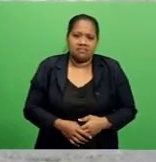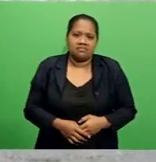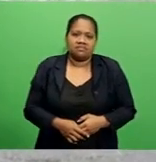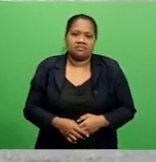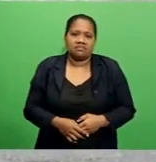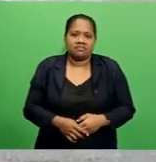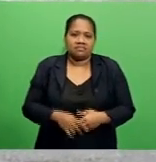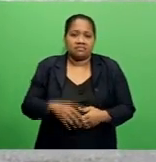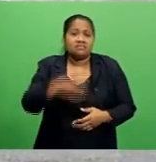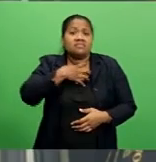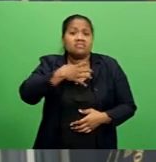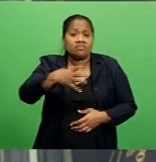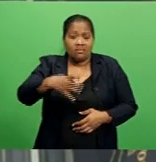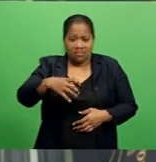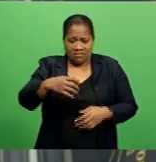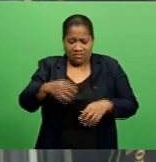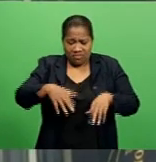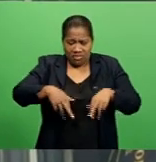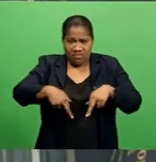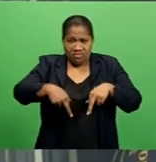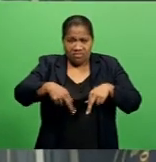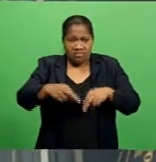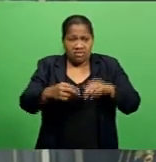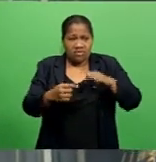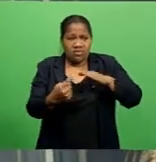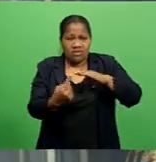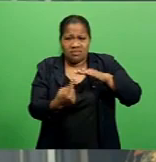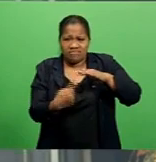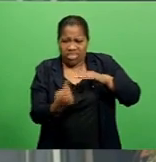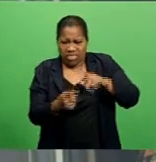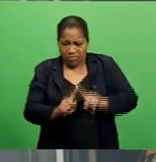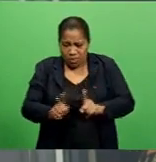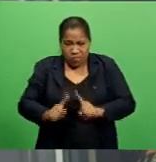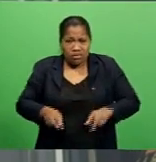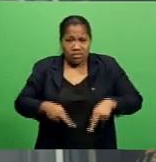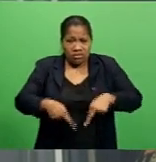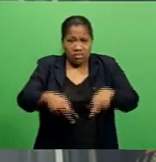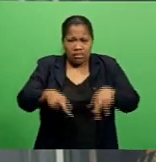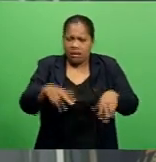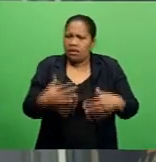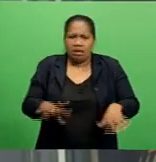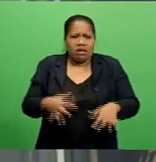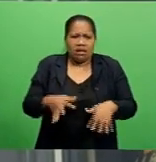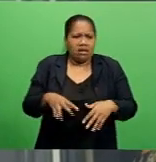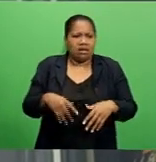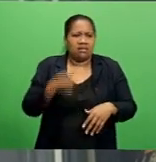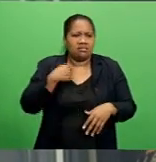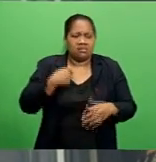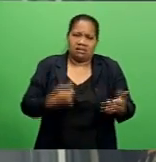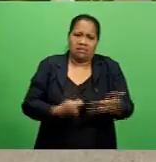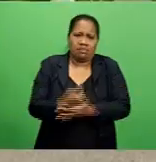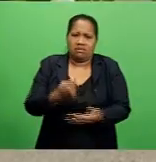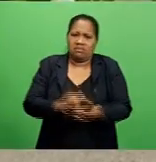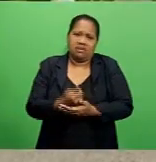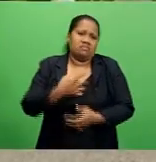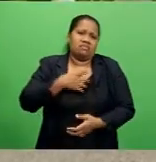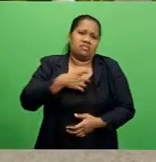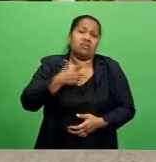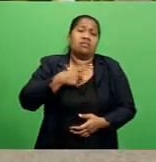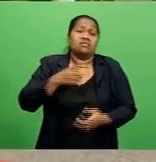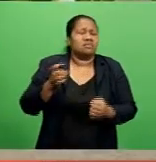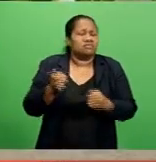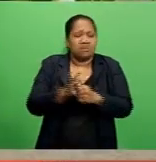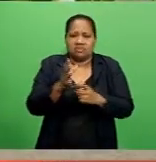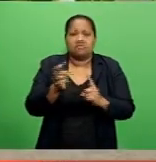of potholes on the roads is costing me a lot of money and a lot of damage on my car, especially with maintenance. The Fiji